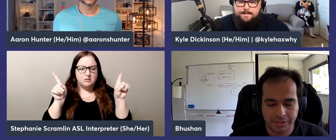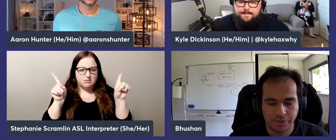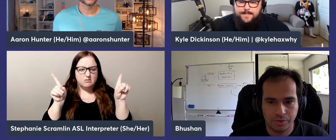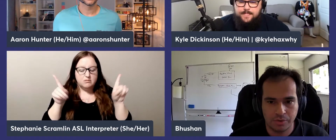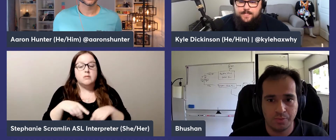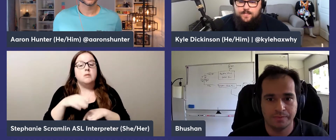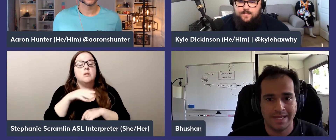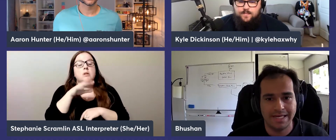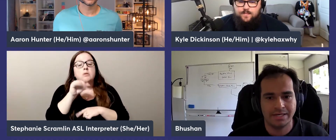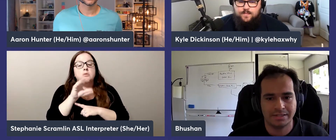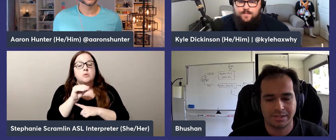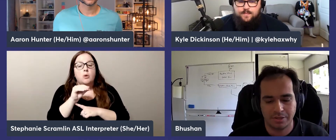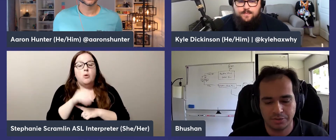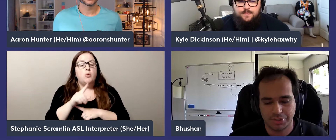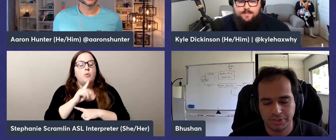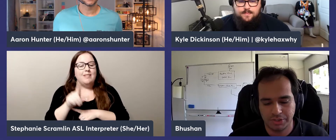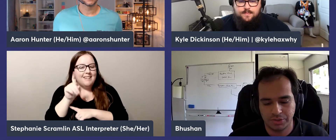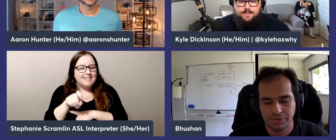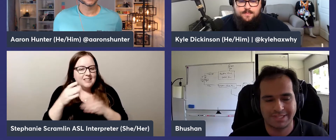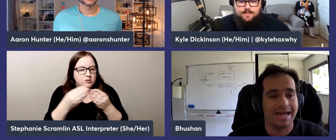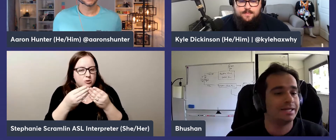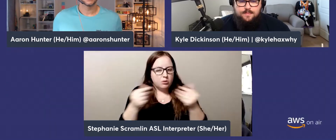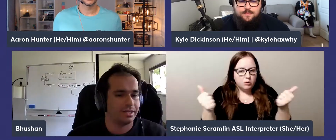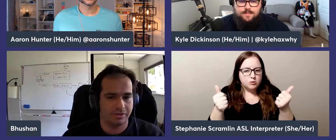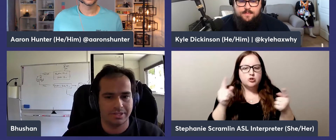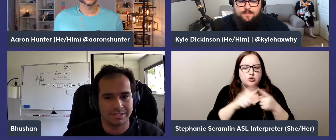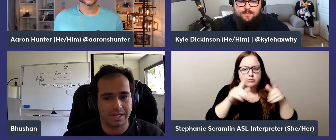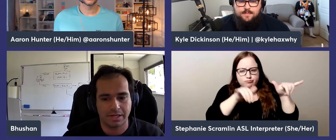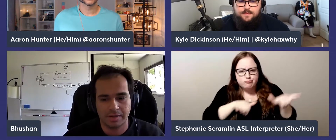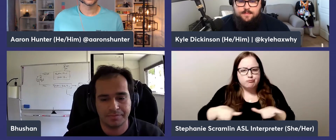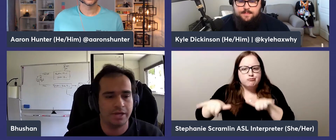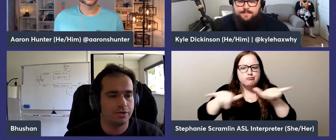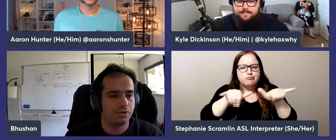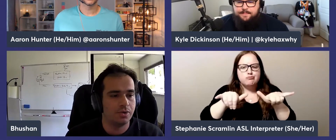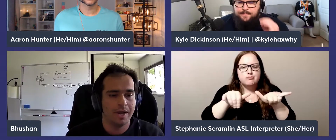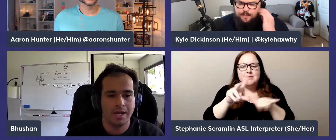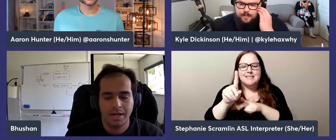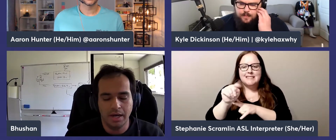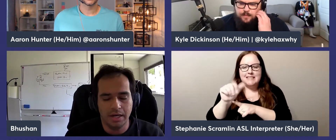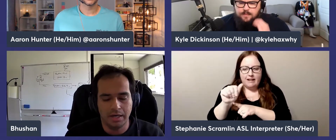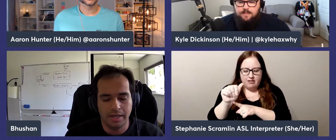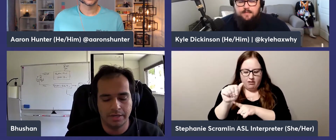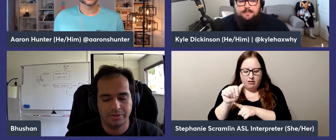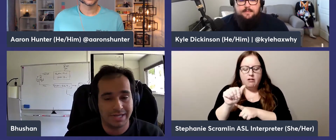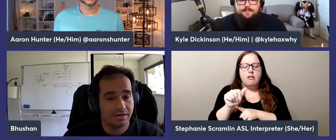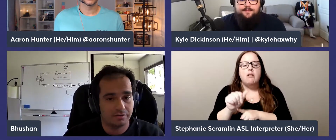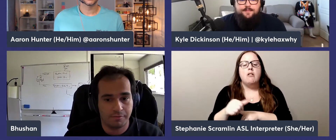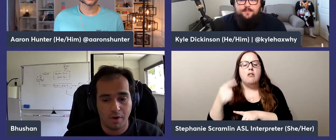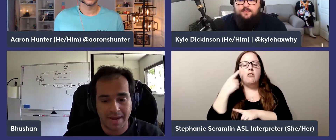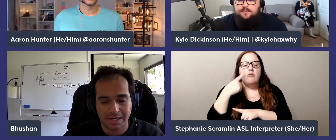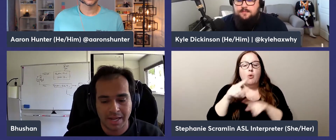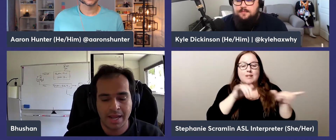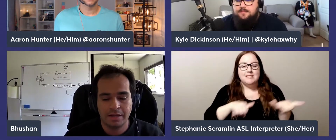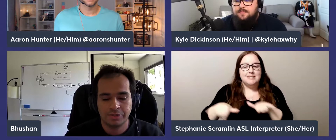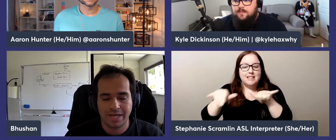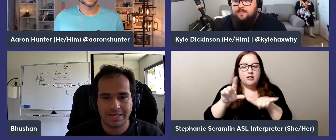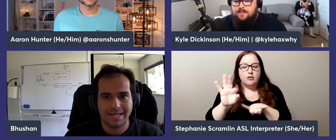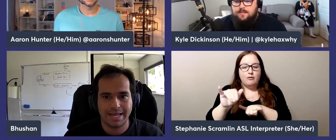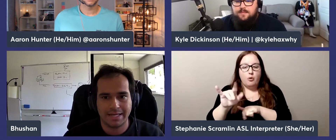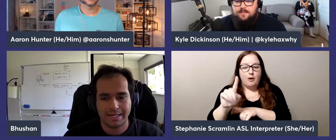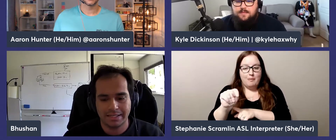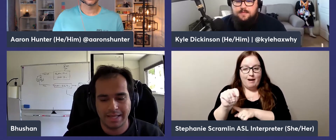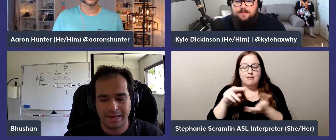And so they needed a solution to standardize all this data into a standard format so